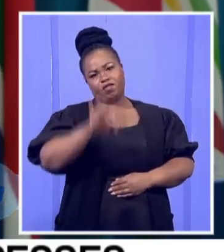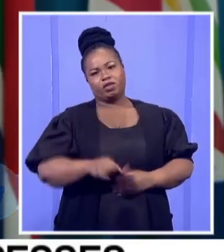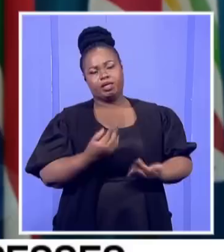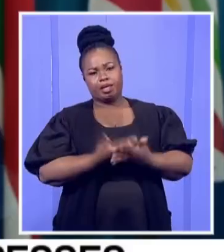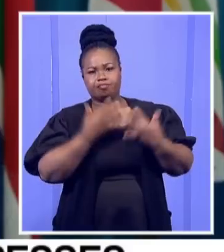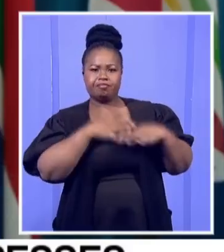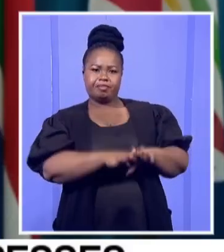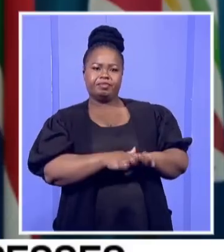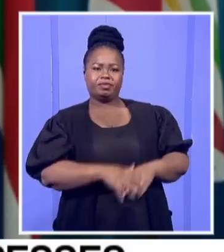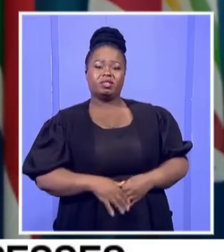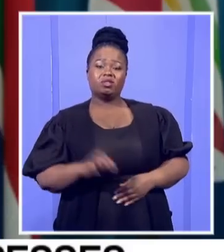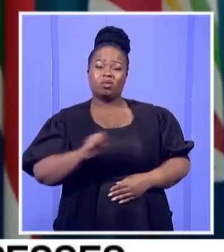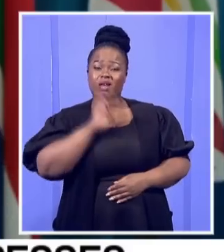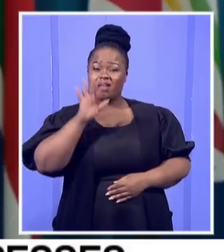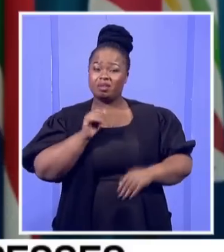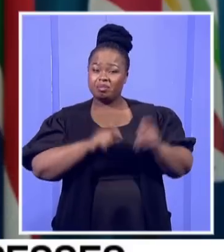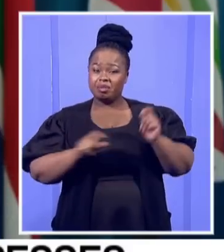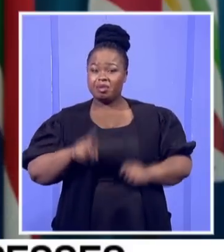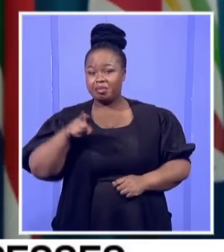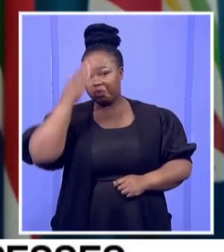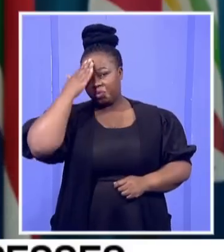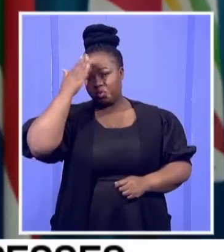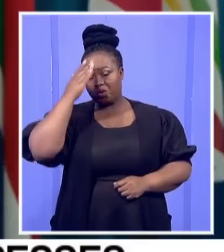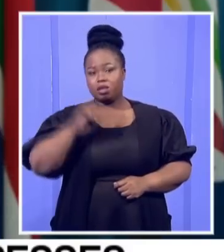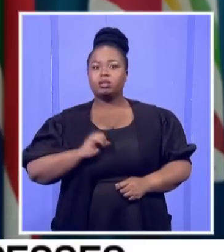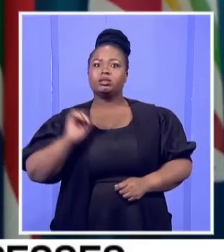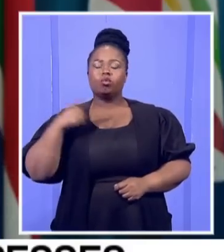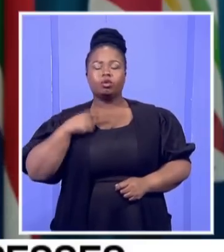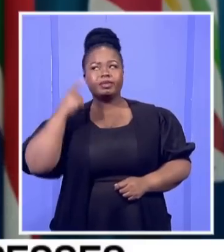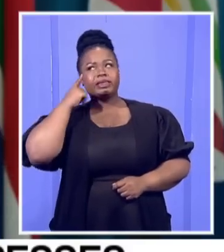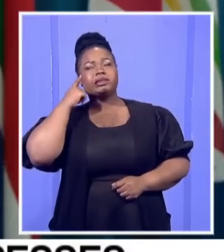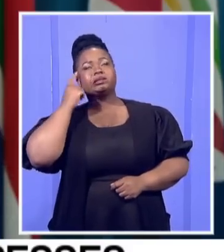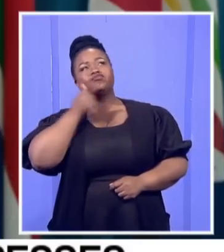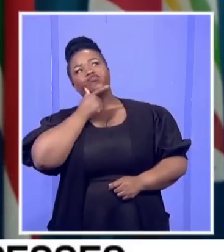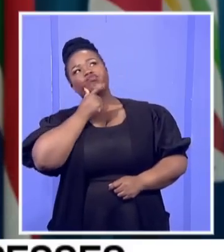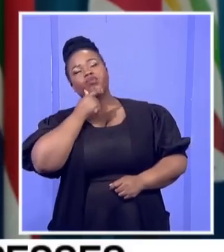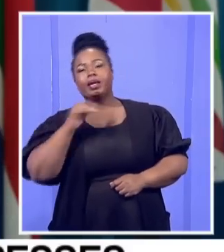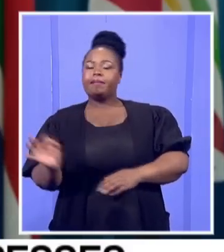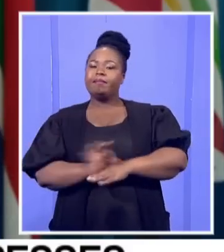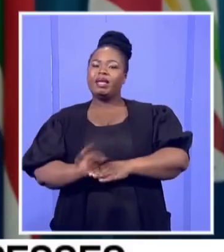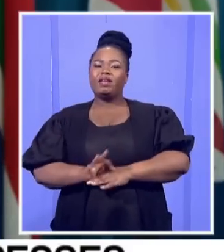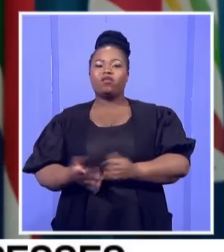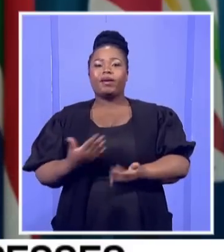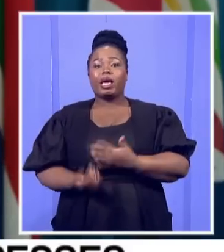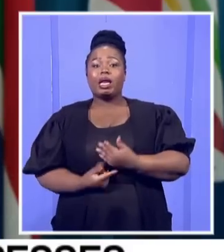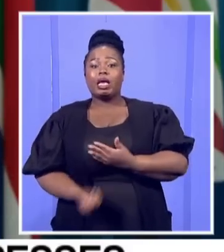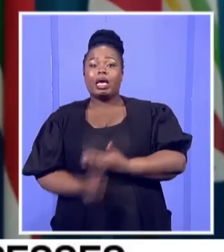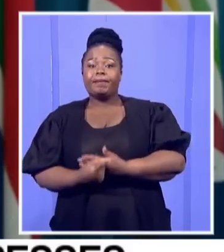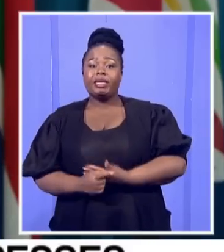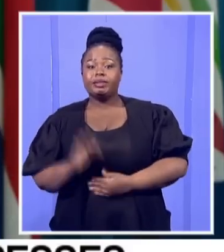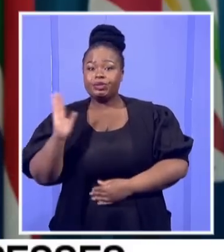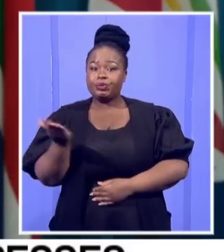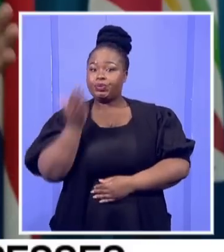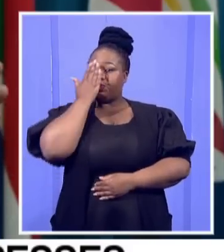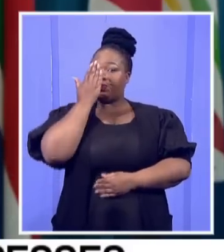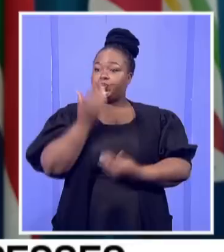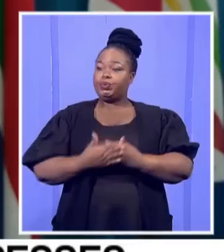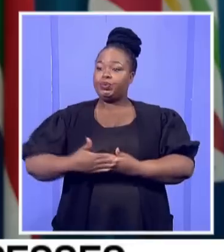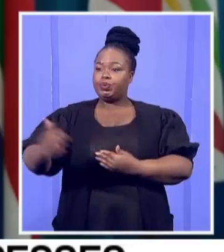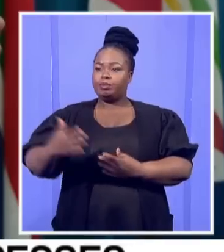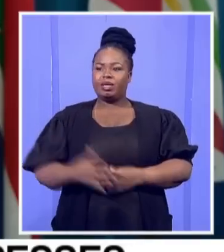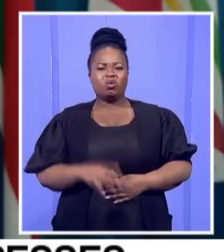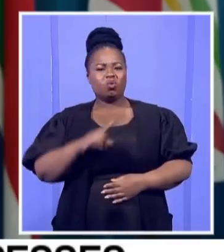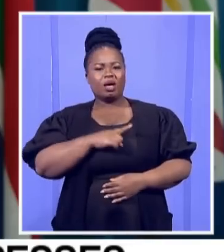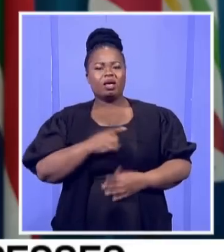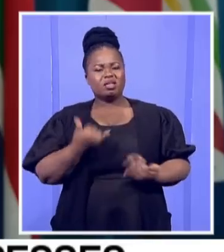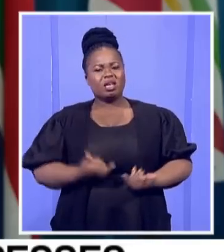South Africans need to know that someone has thought of and planned for every eventuality. At the moment, they sit